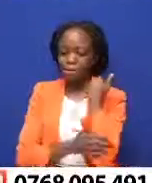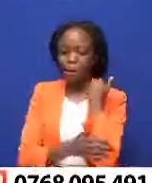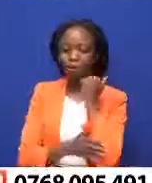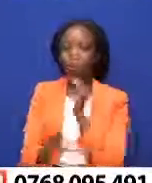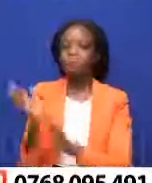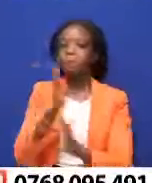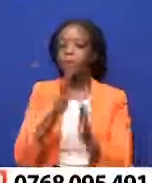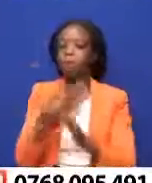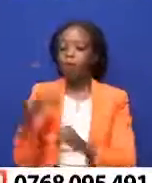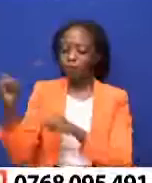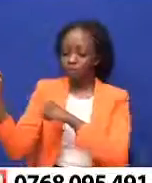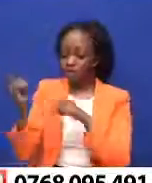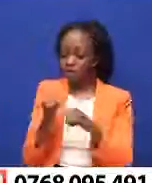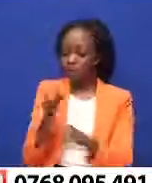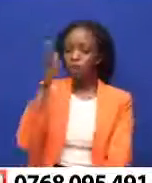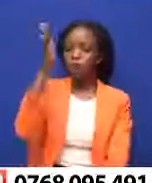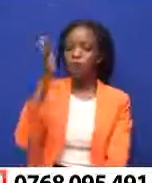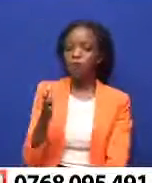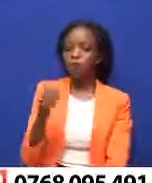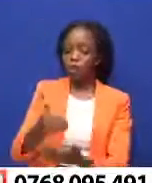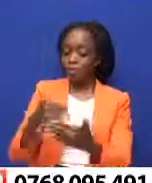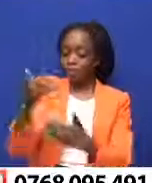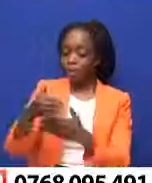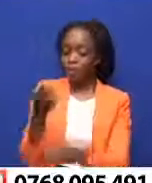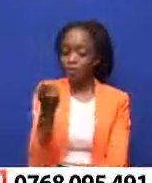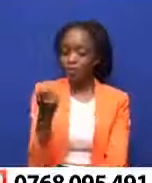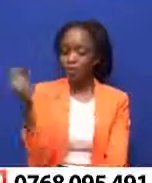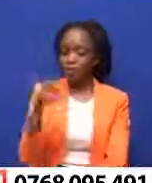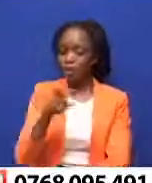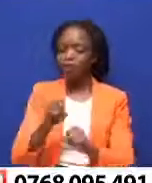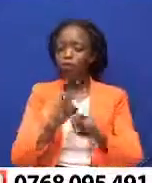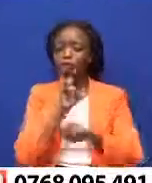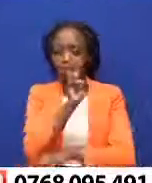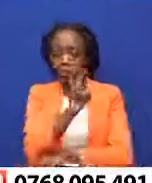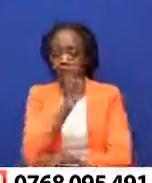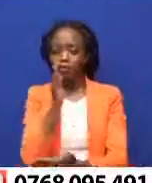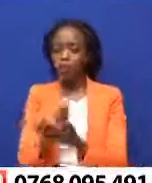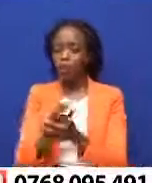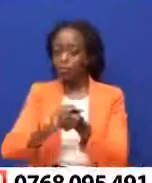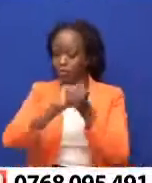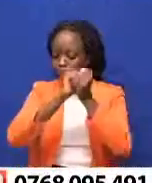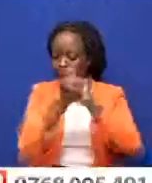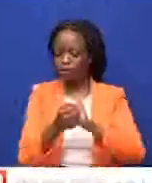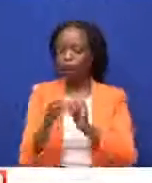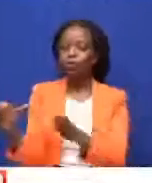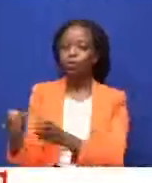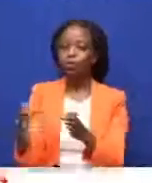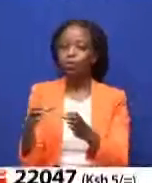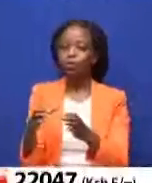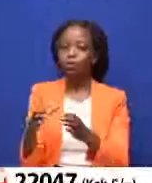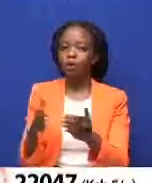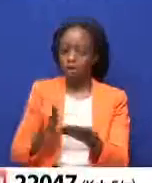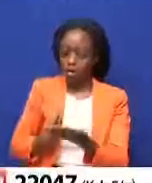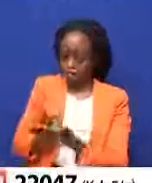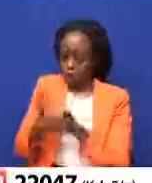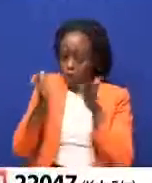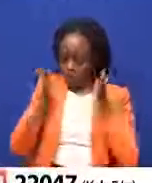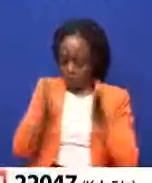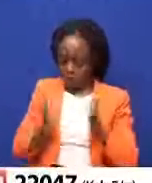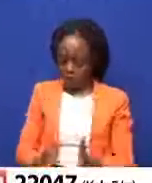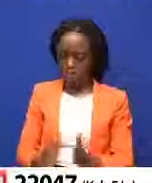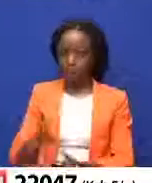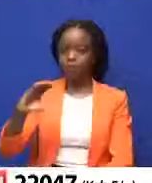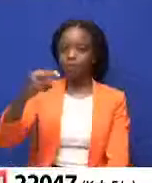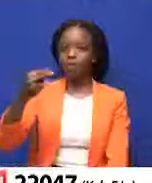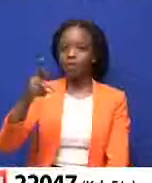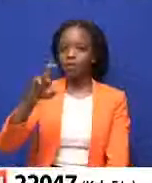I want to invite you, in the next few months, you are going to see the changes in this party under my leadership as Chris Wamalwa.